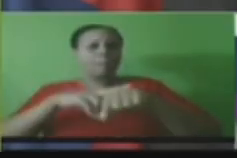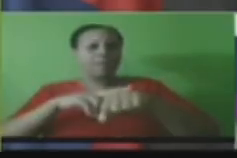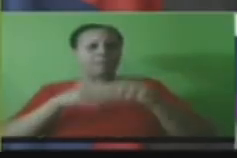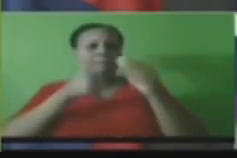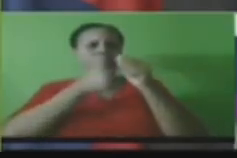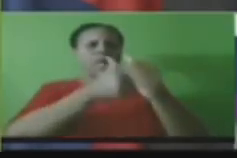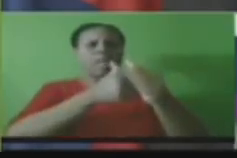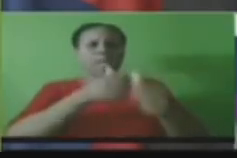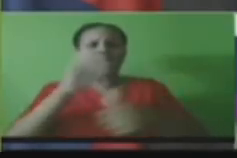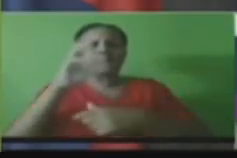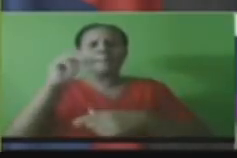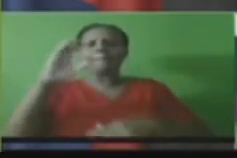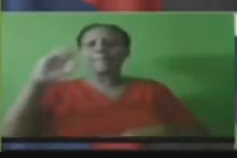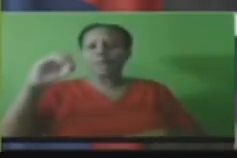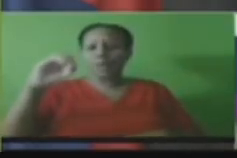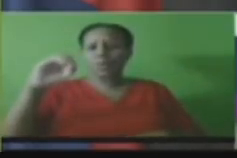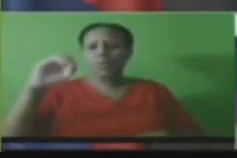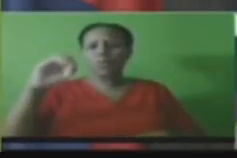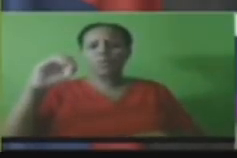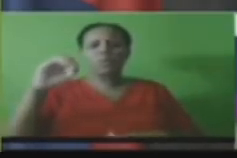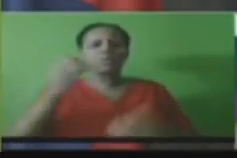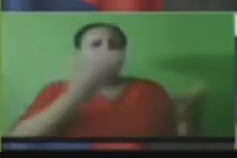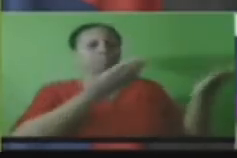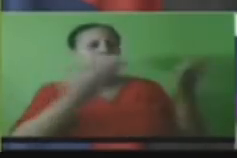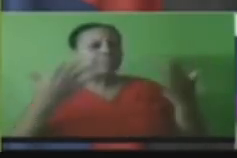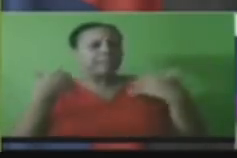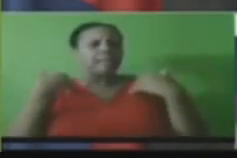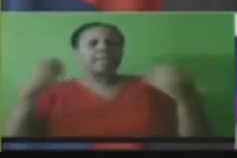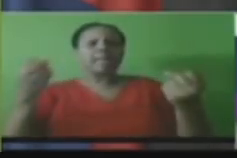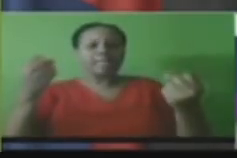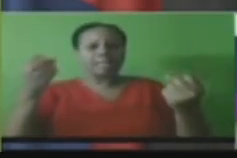our health ministry data.